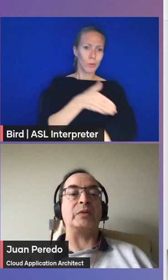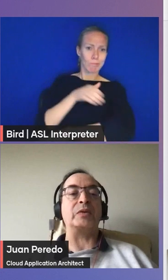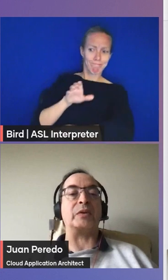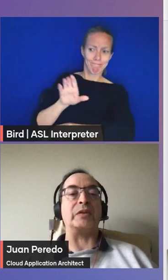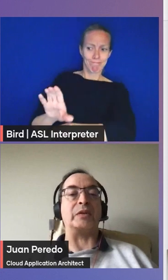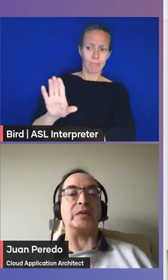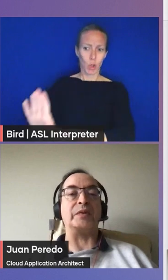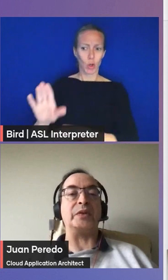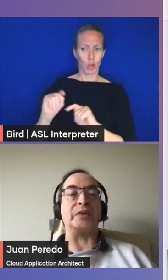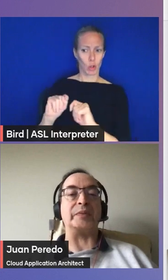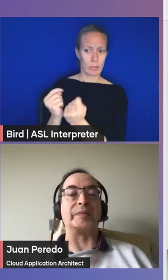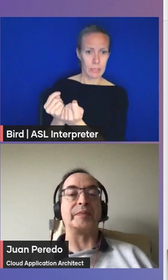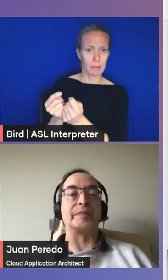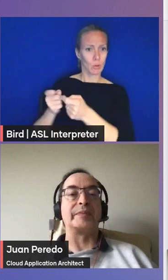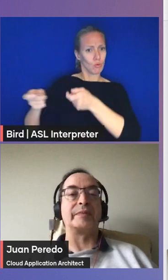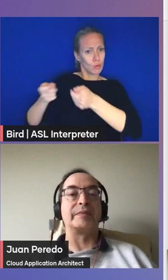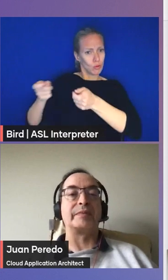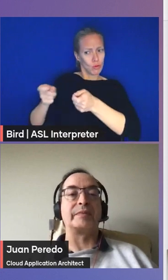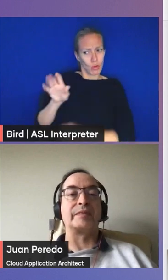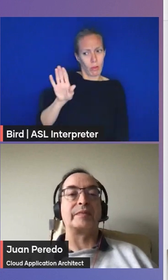to control their own future.